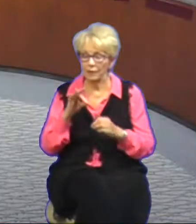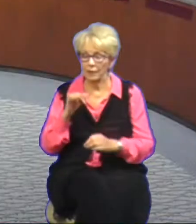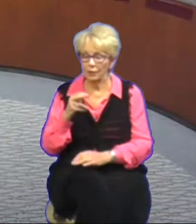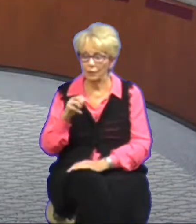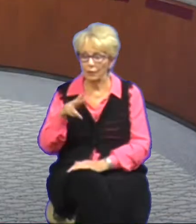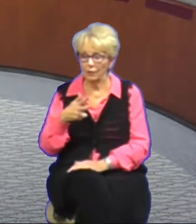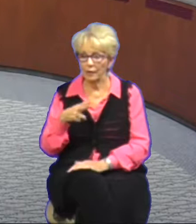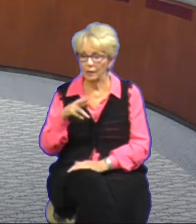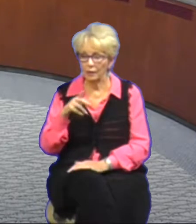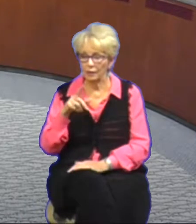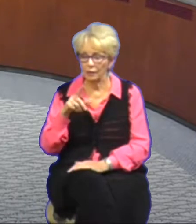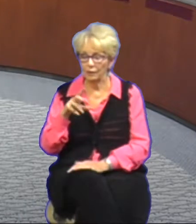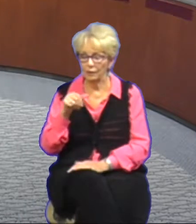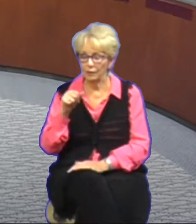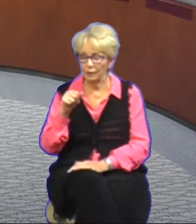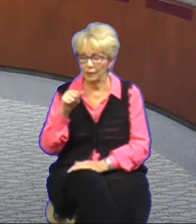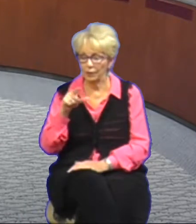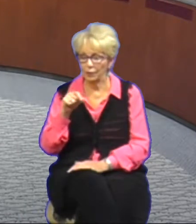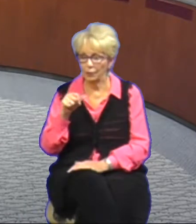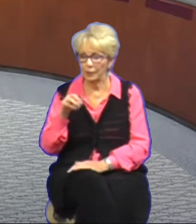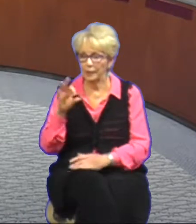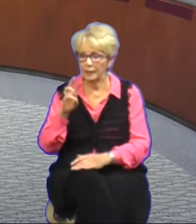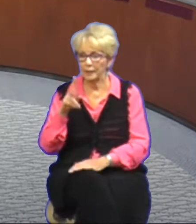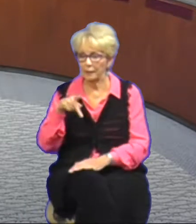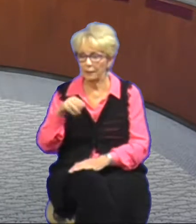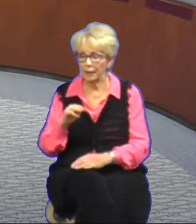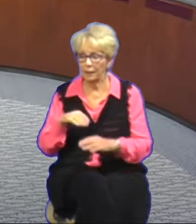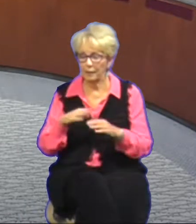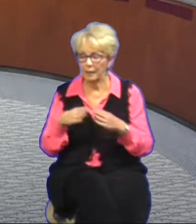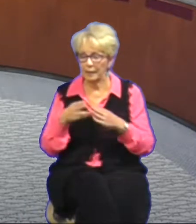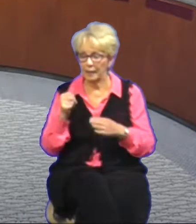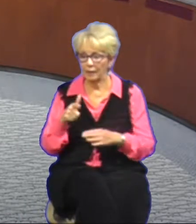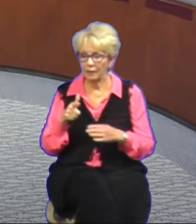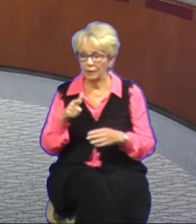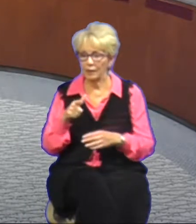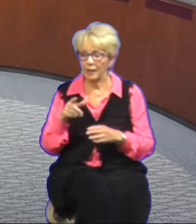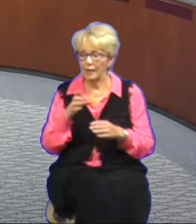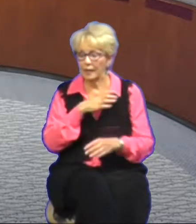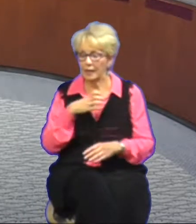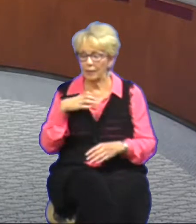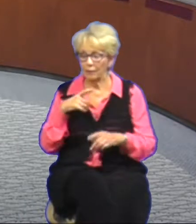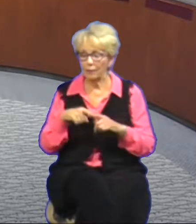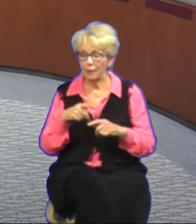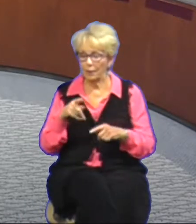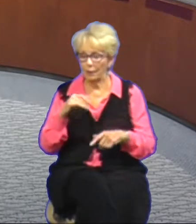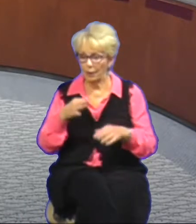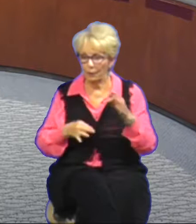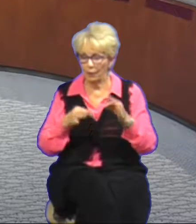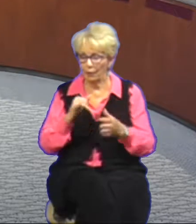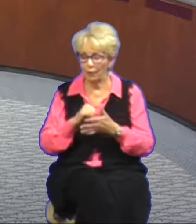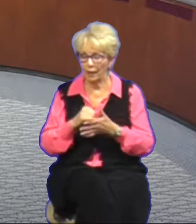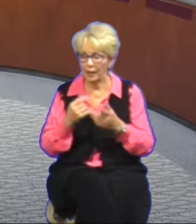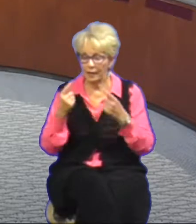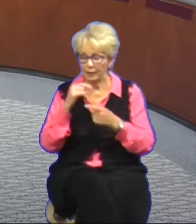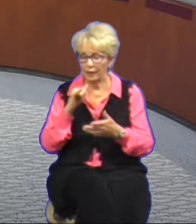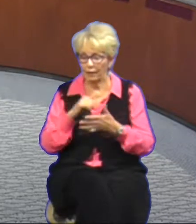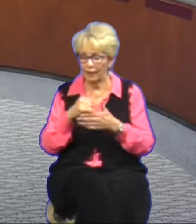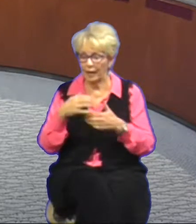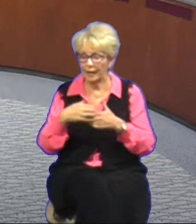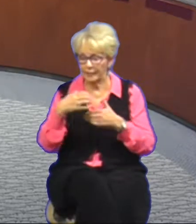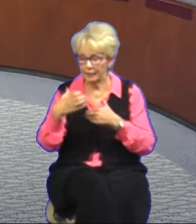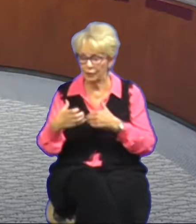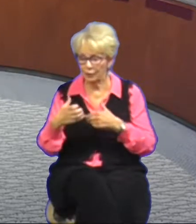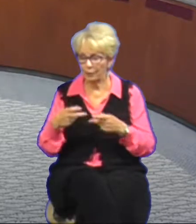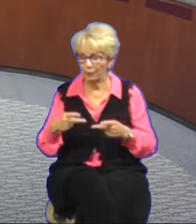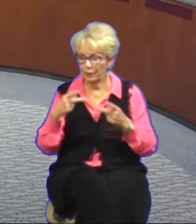June 3rd, 2019 at 6 p.m. in the City Hall Council Chamber as a public hearing date to consider this annexation